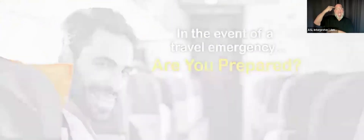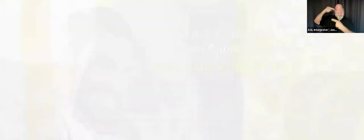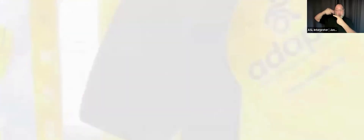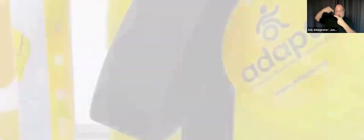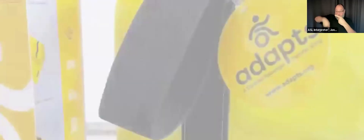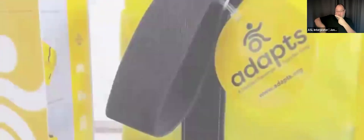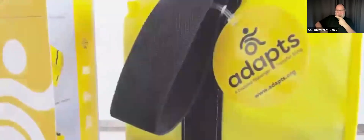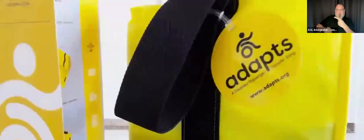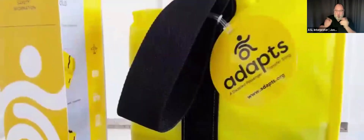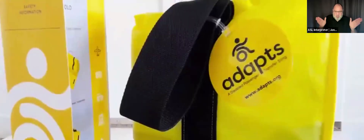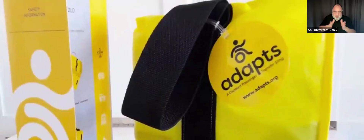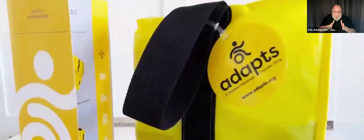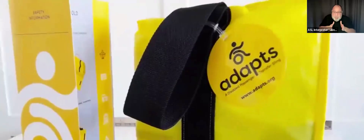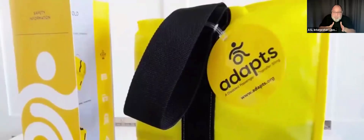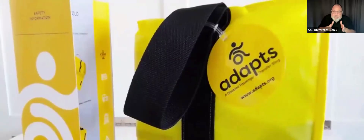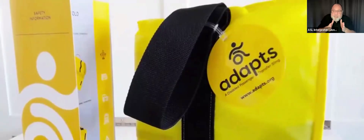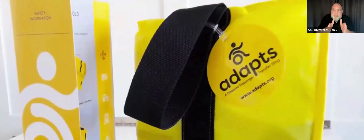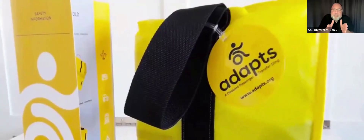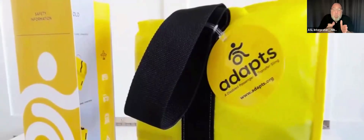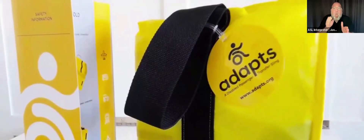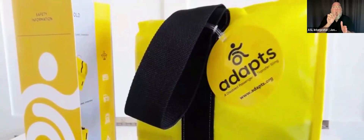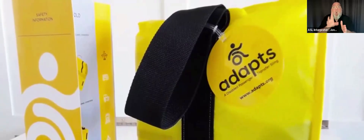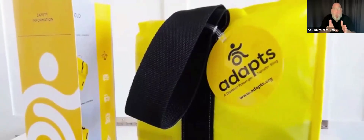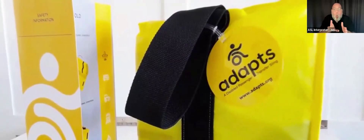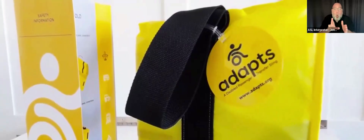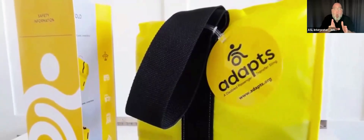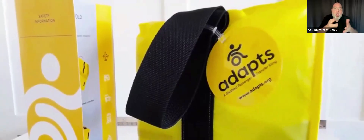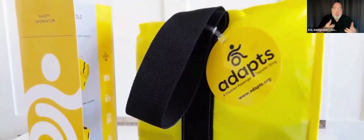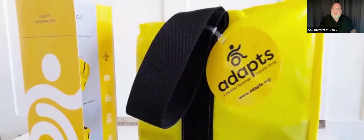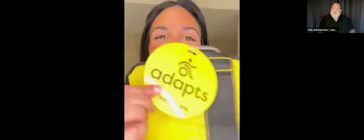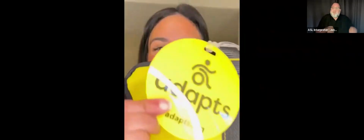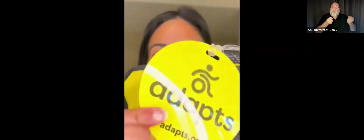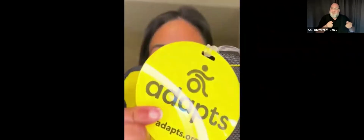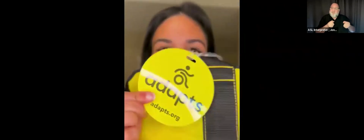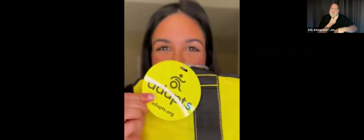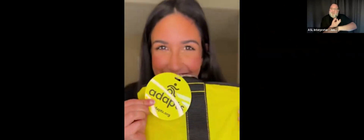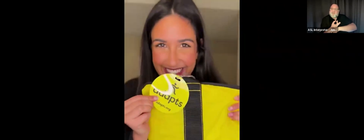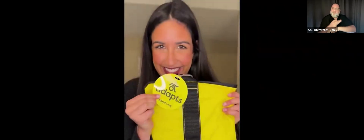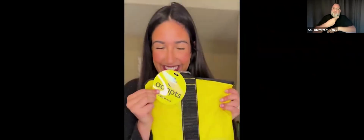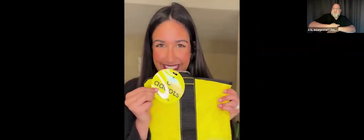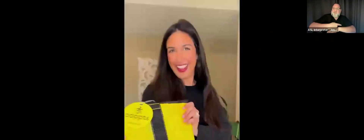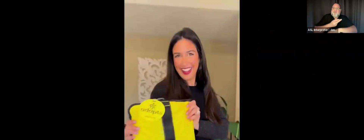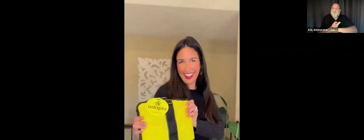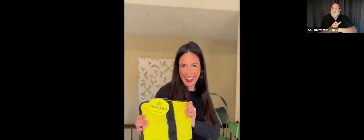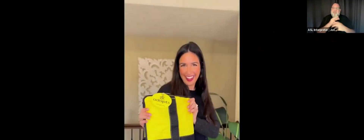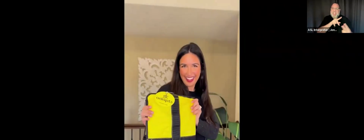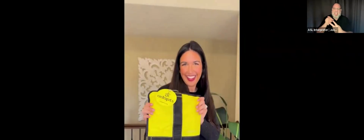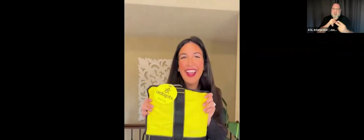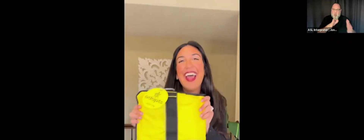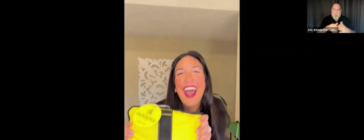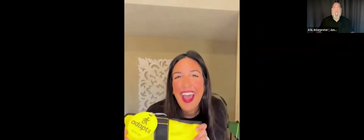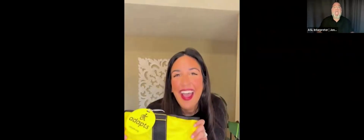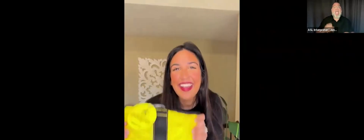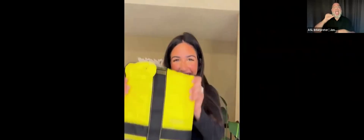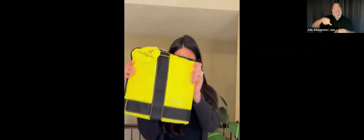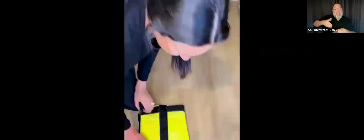aisle or corridor, or side by side for lateral transfers. It can go around corners where stretchers